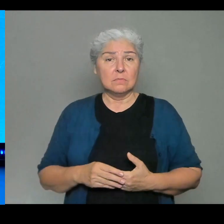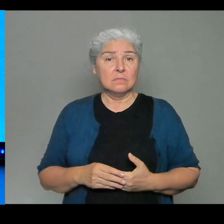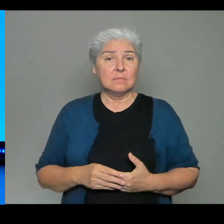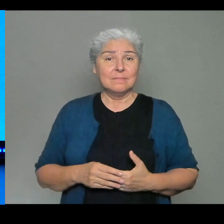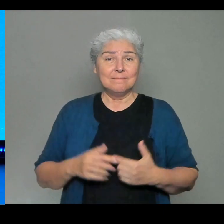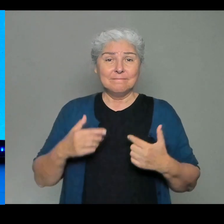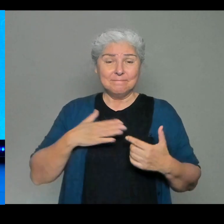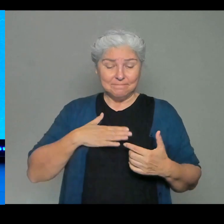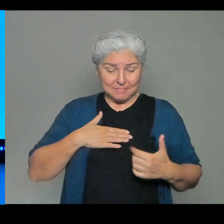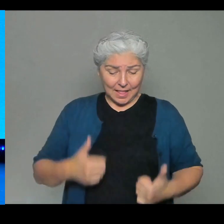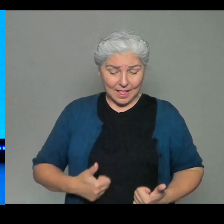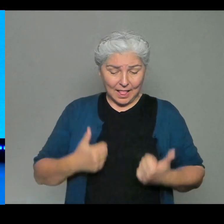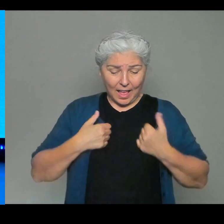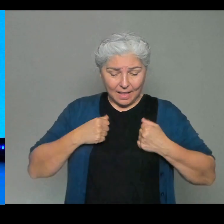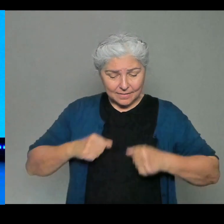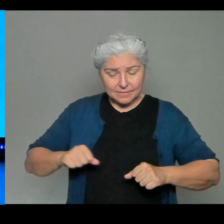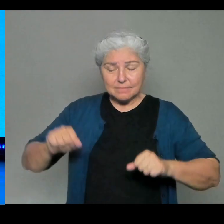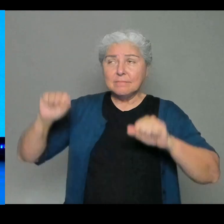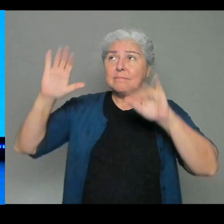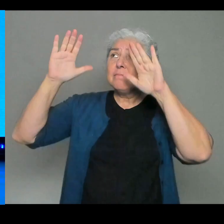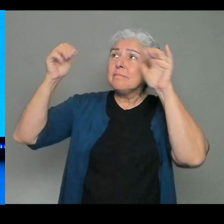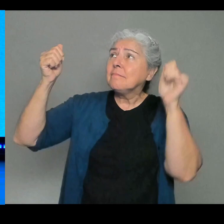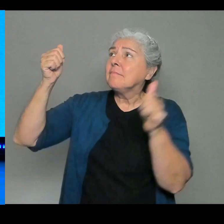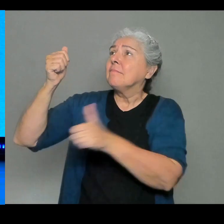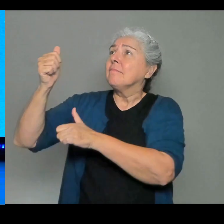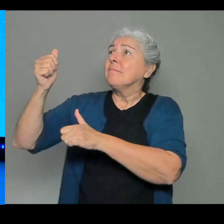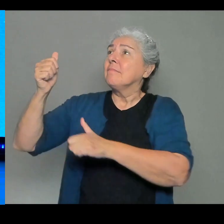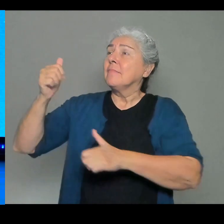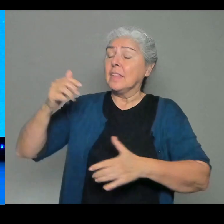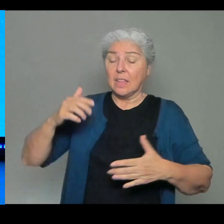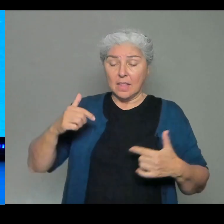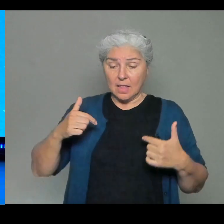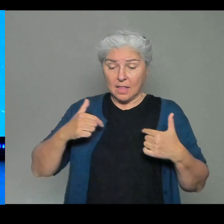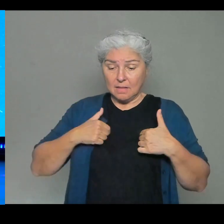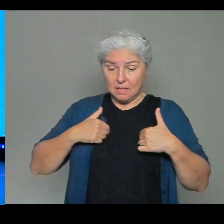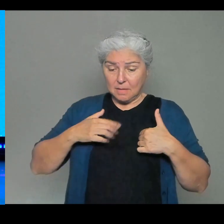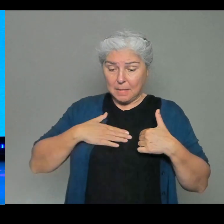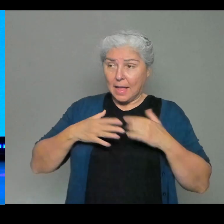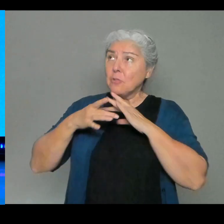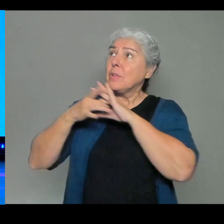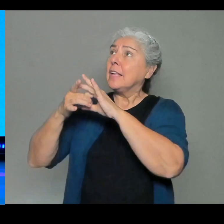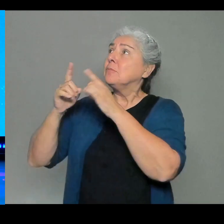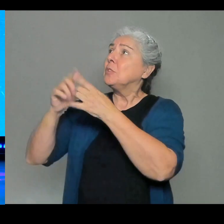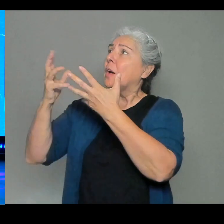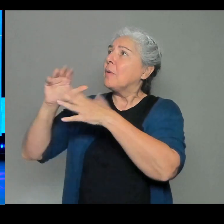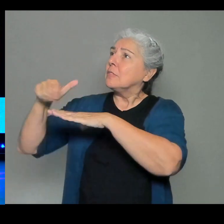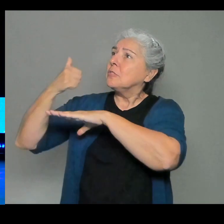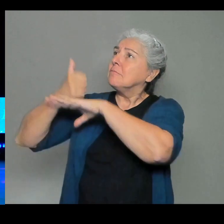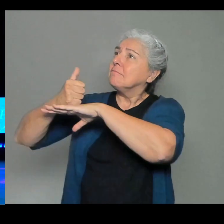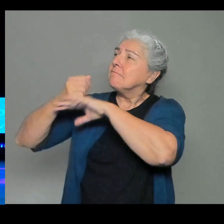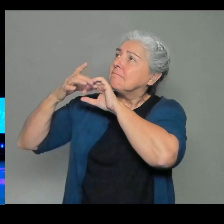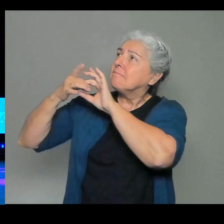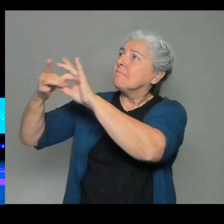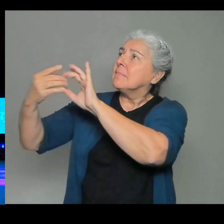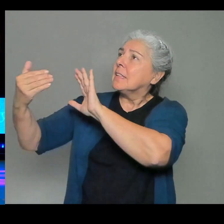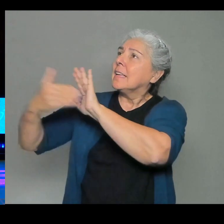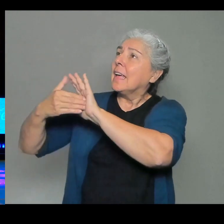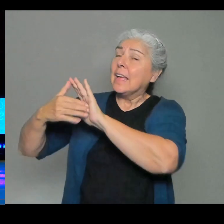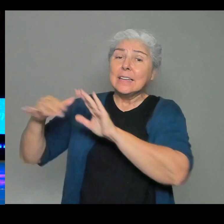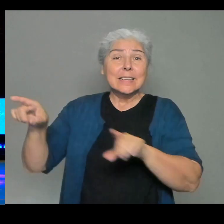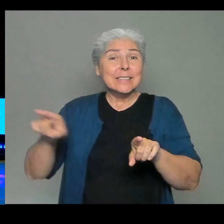you. I want to surrender my life to you. I want to reestablish my relationship to you